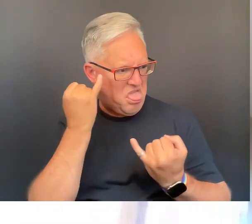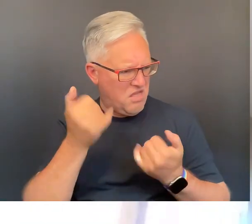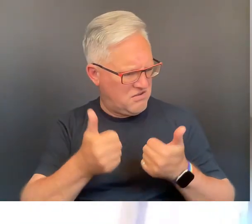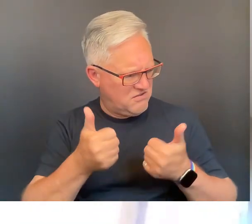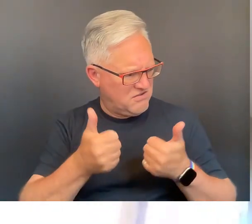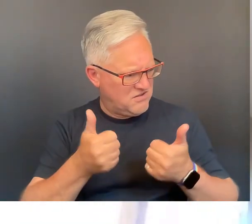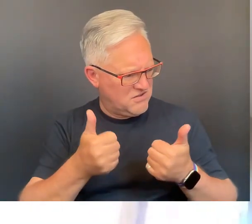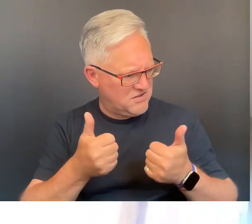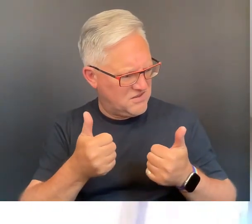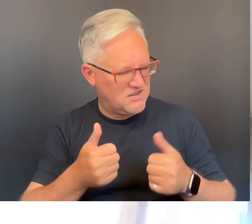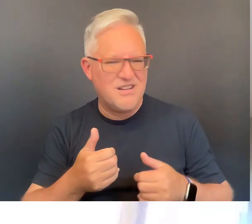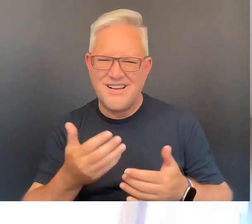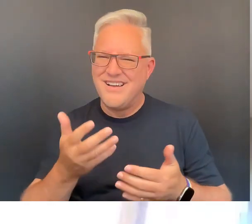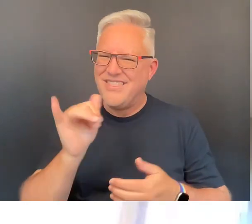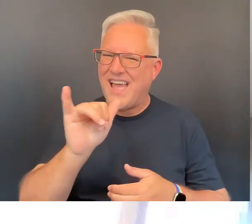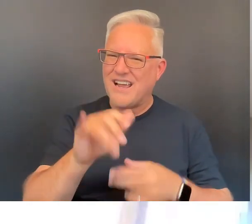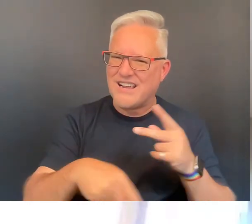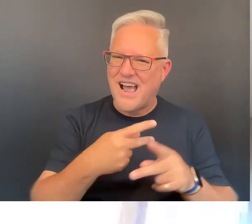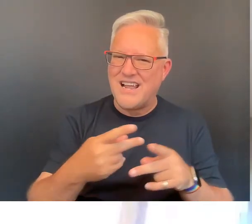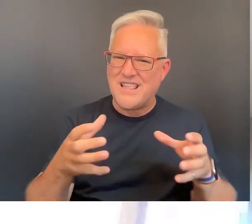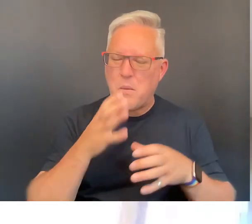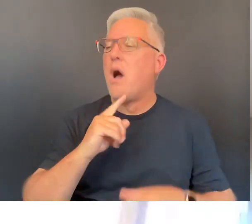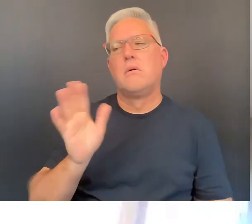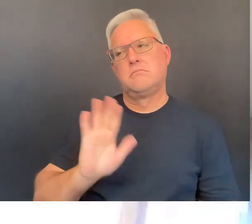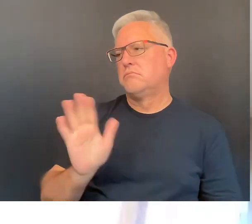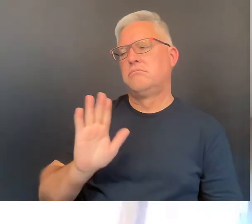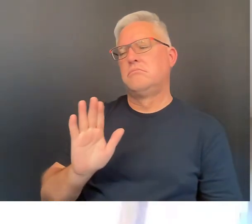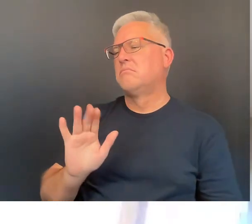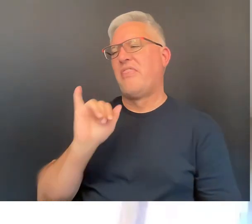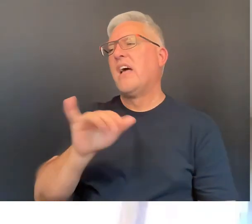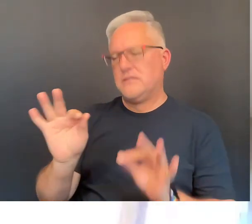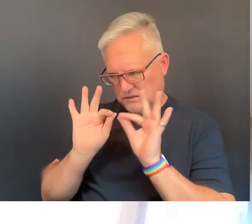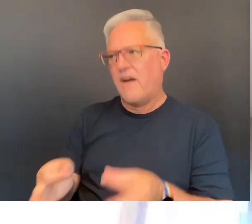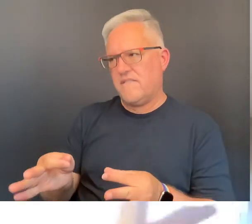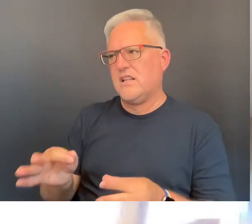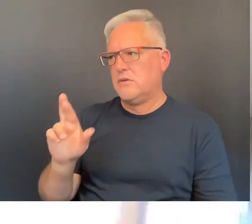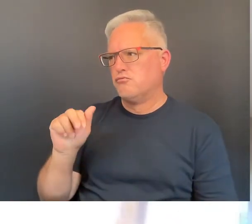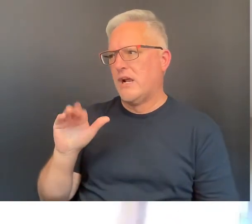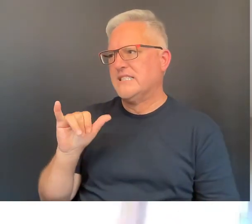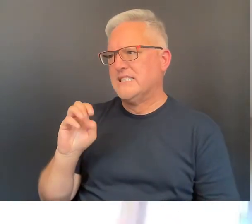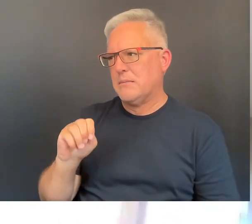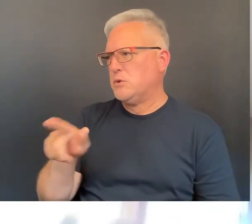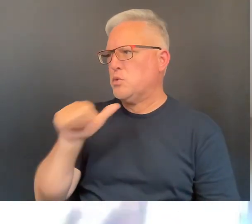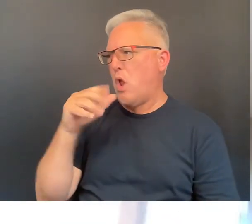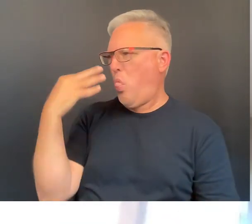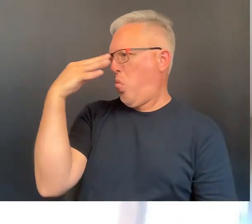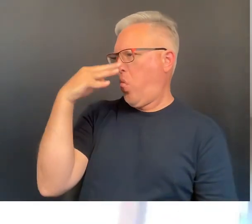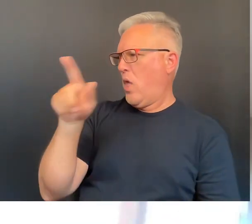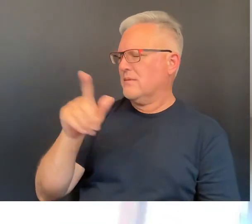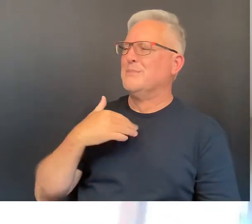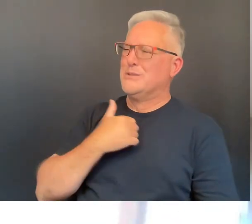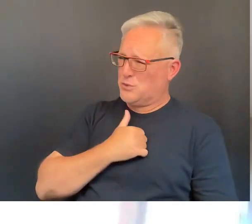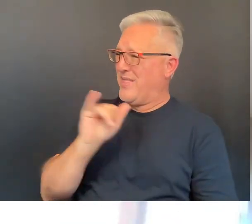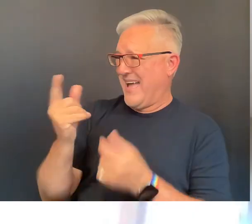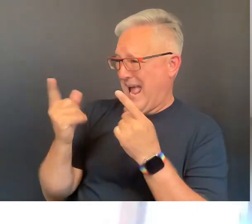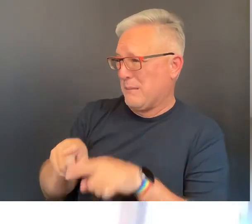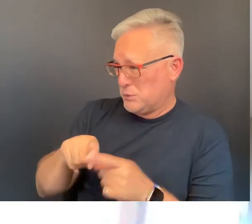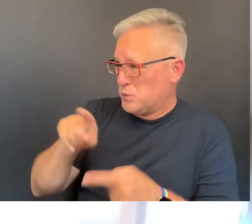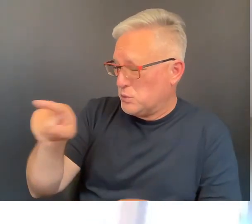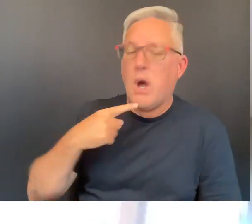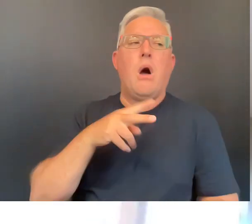And 100% they said, oh, Esther, that was racism. Yeah, sorry about that.